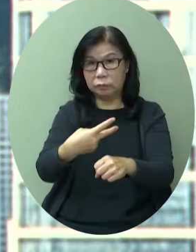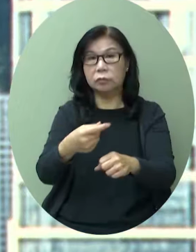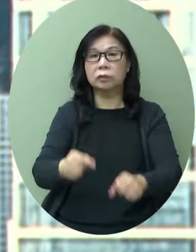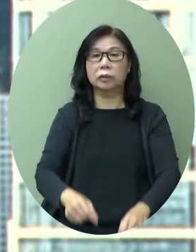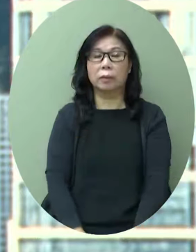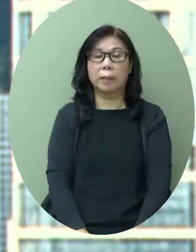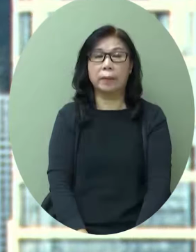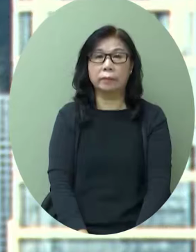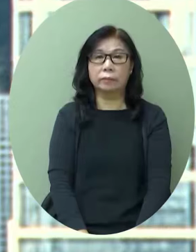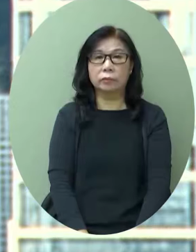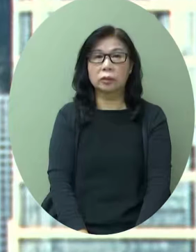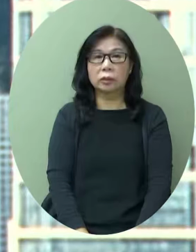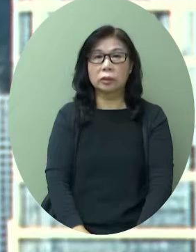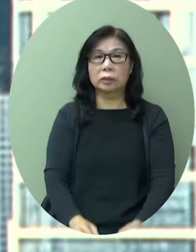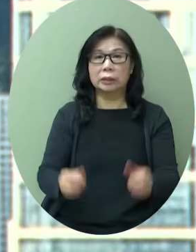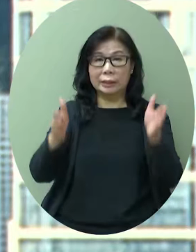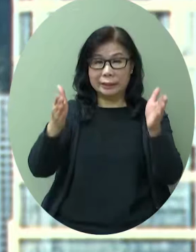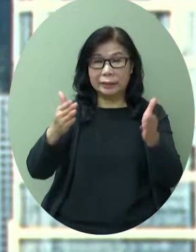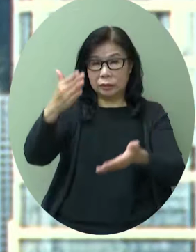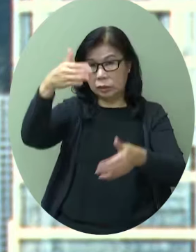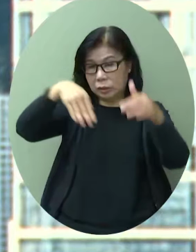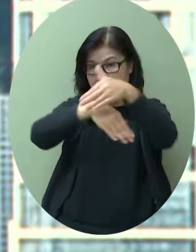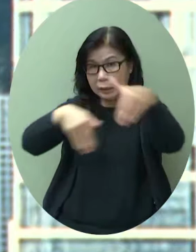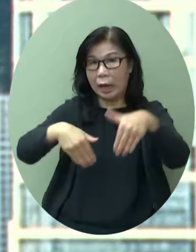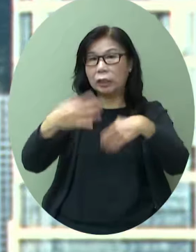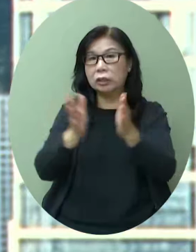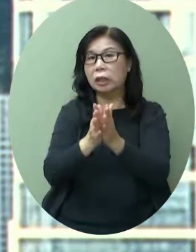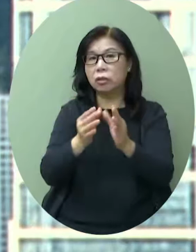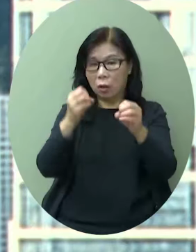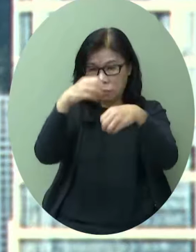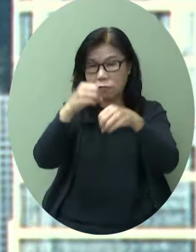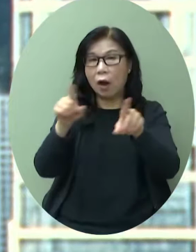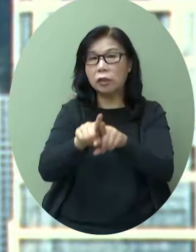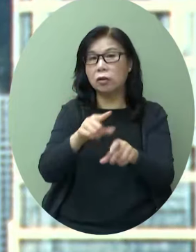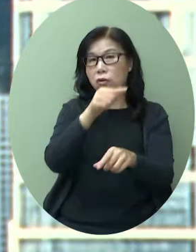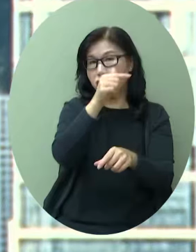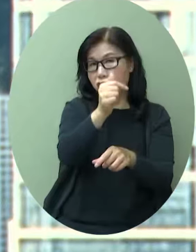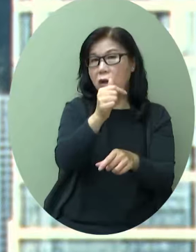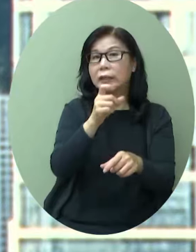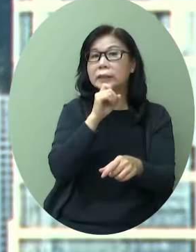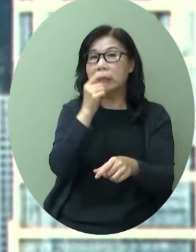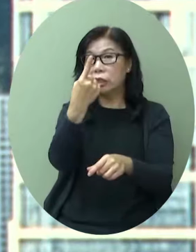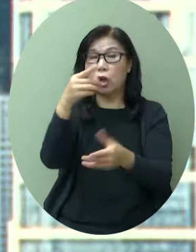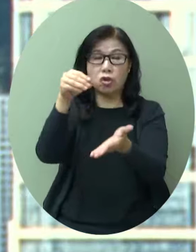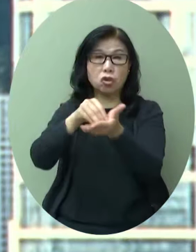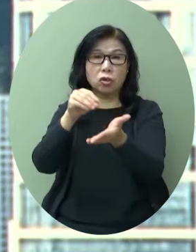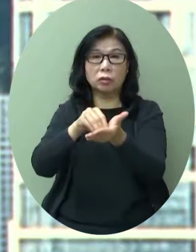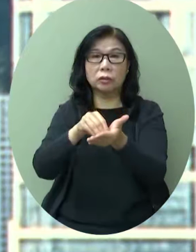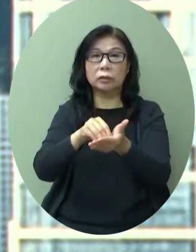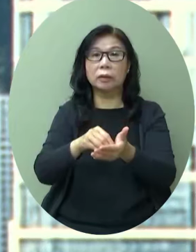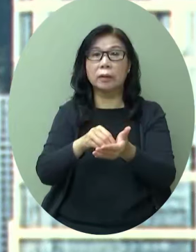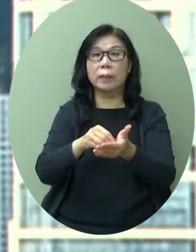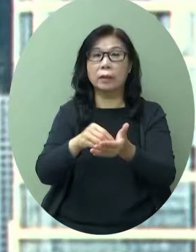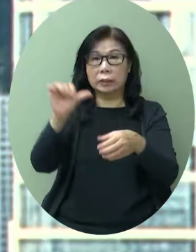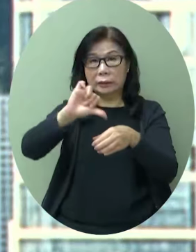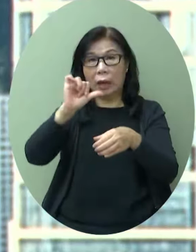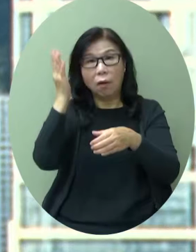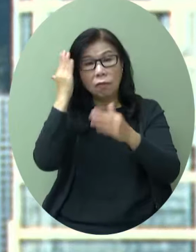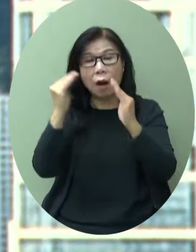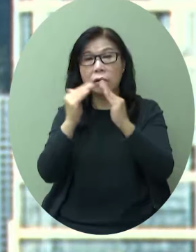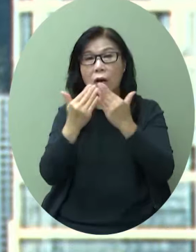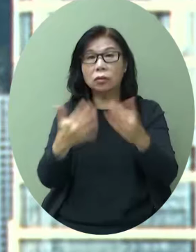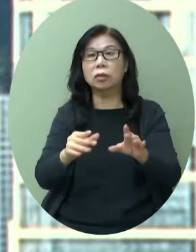were being quarantined, or in one case while they have left the quarantine hotel. So the experts have been asked to